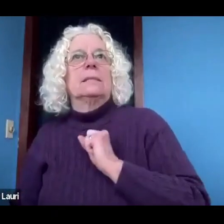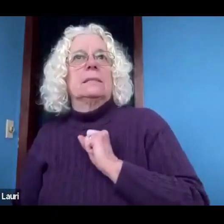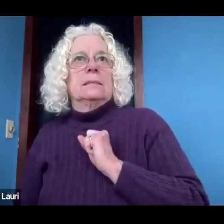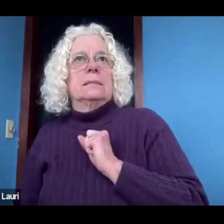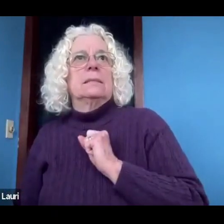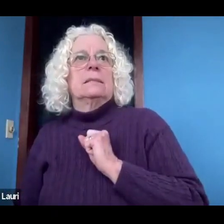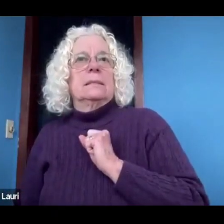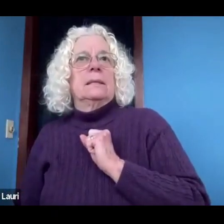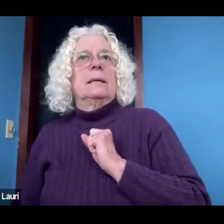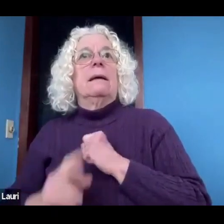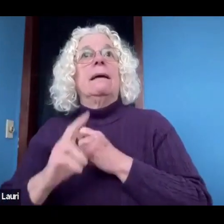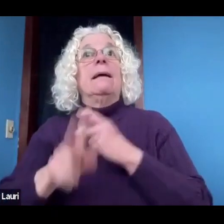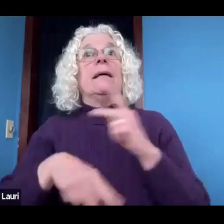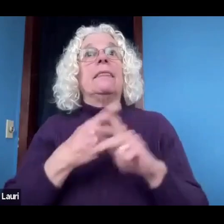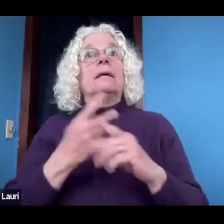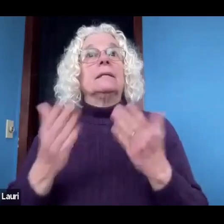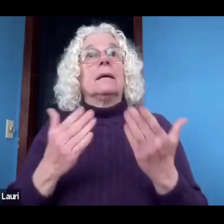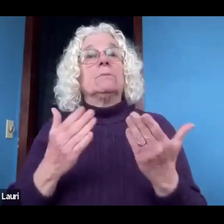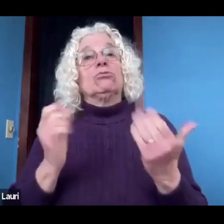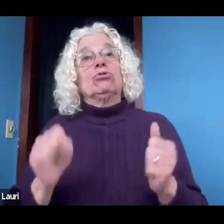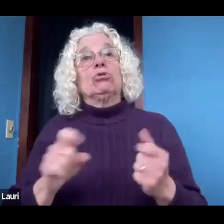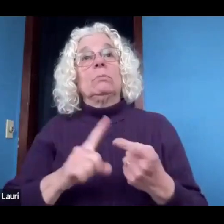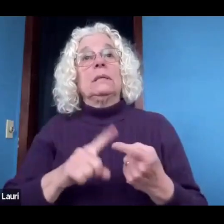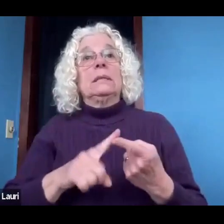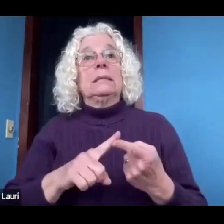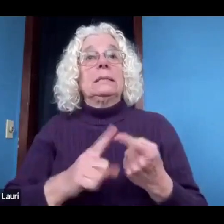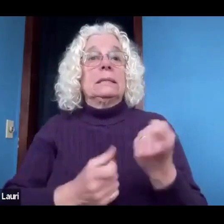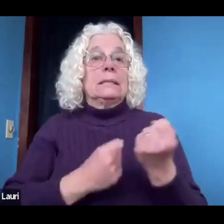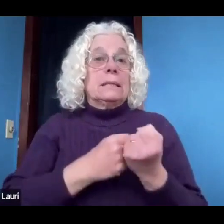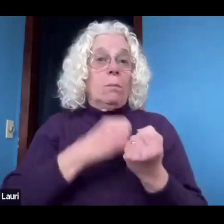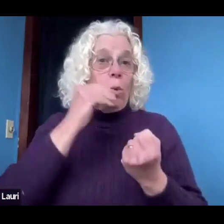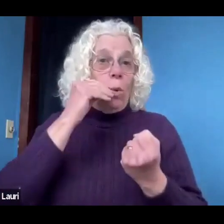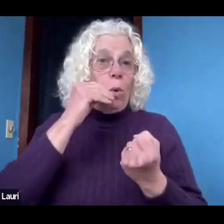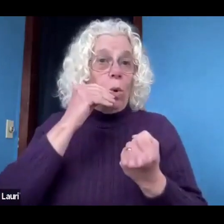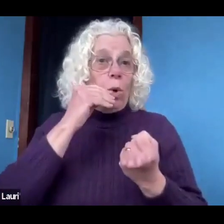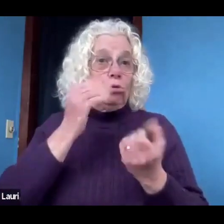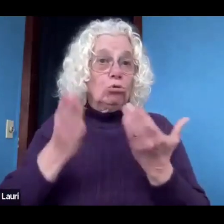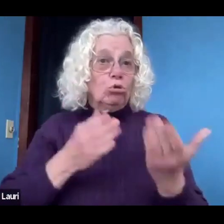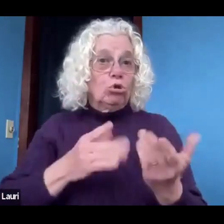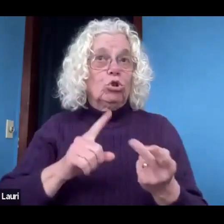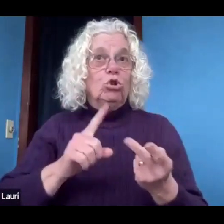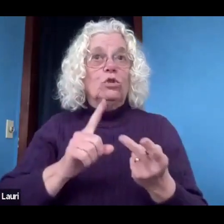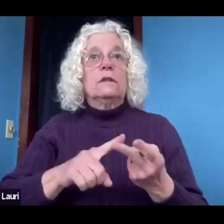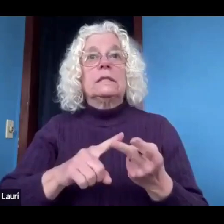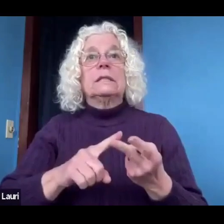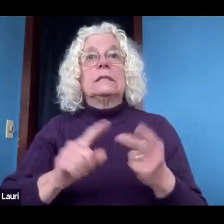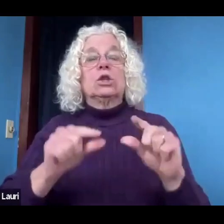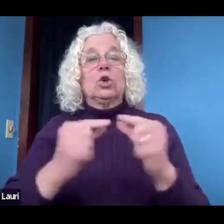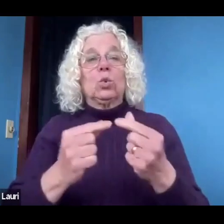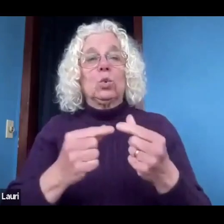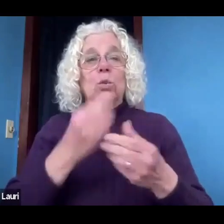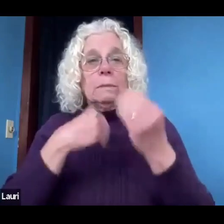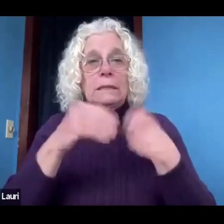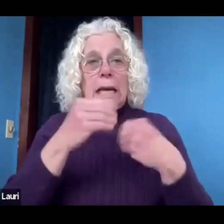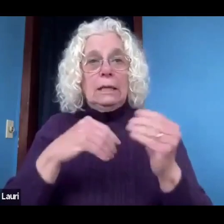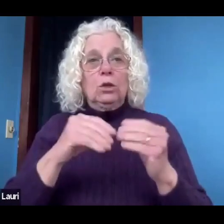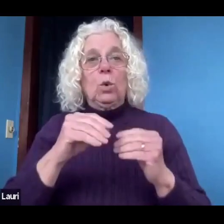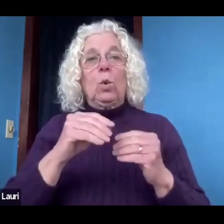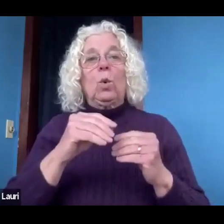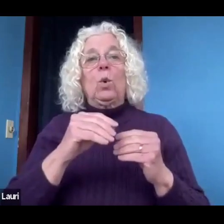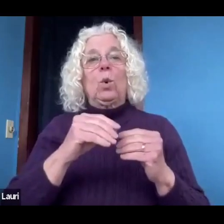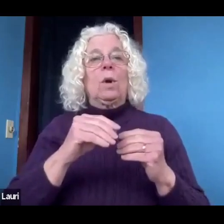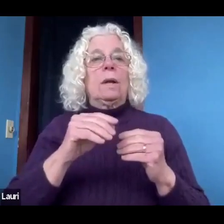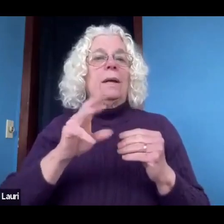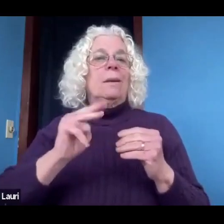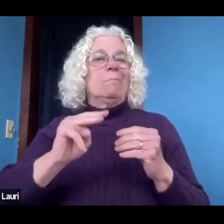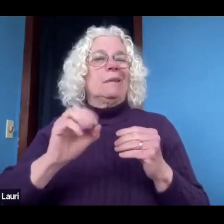of services can be things like supportive services. It can be the congregate dining and home delivered meals,